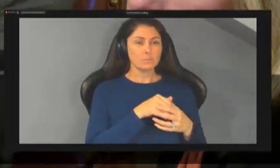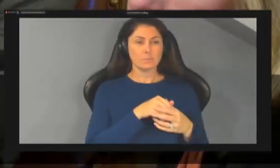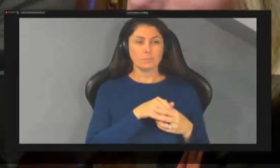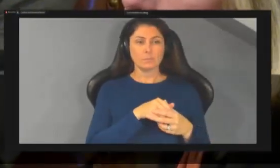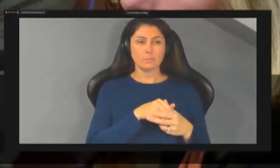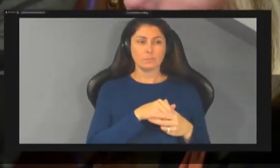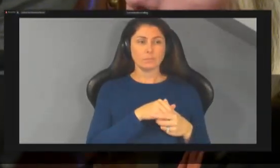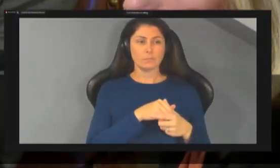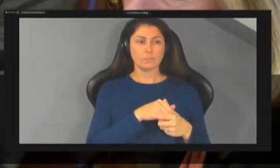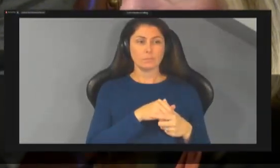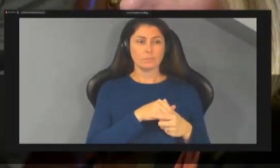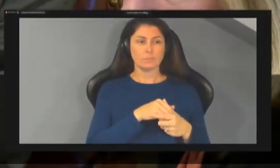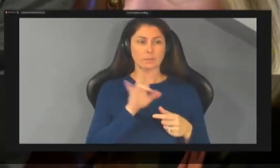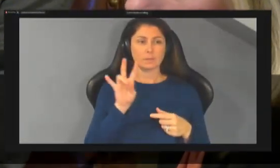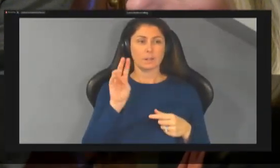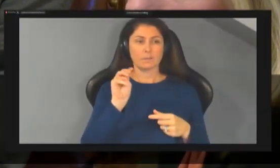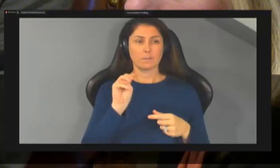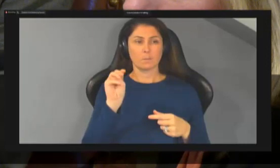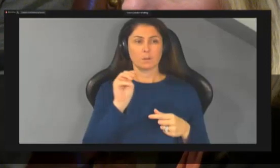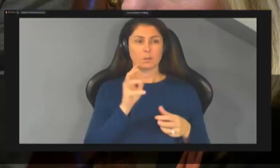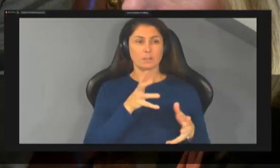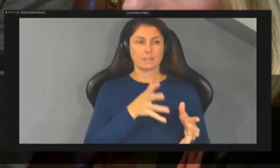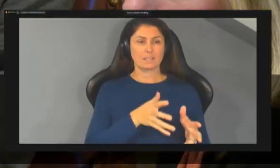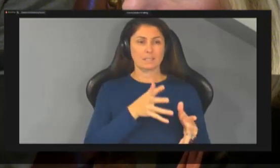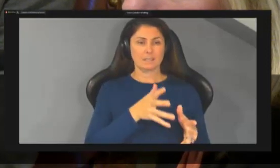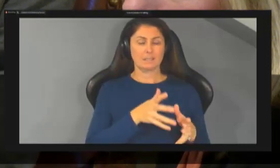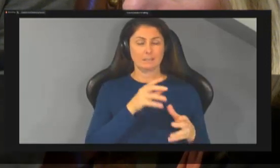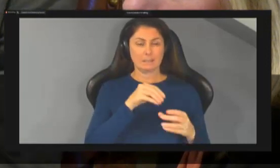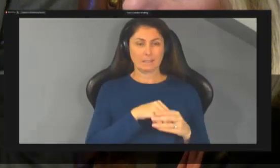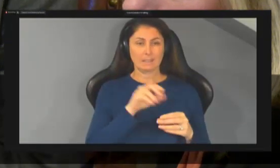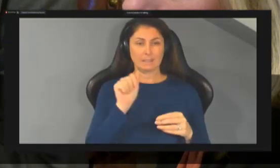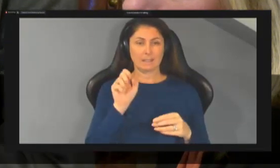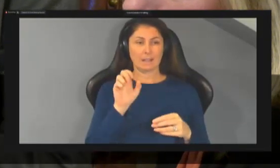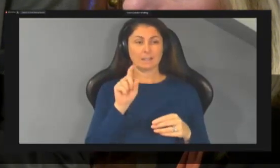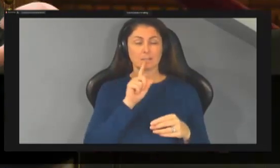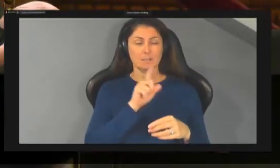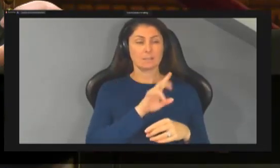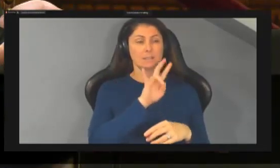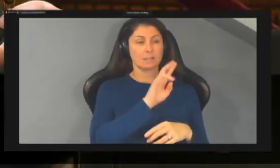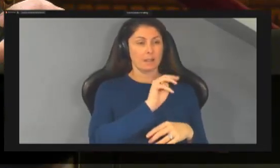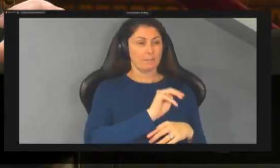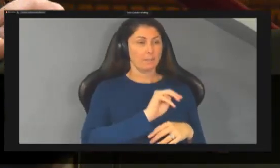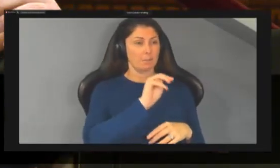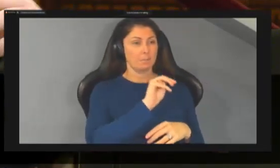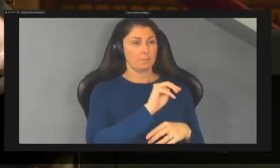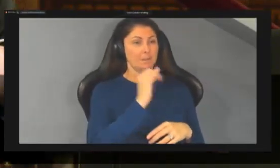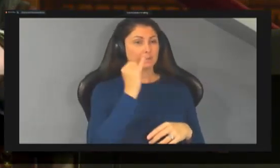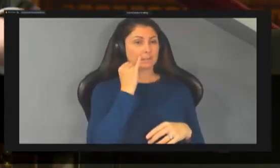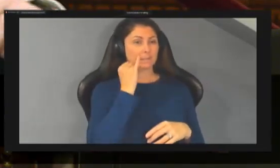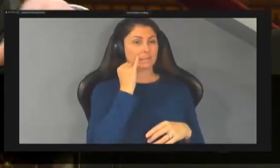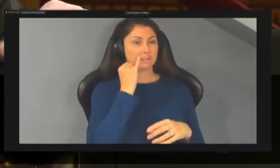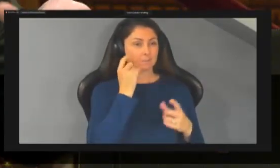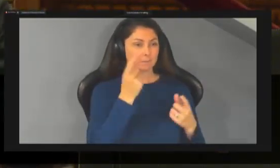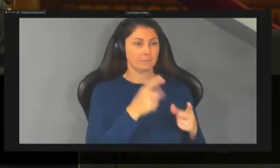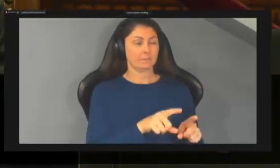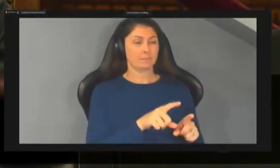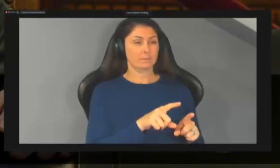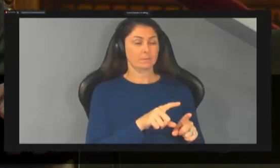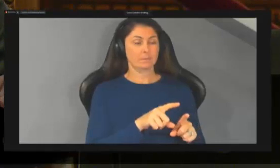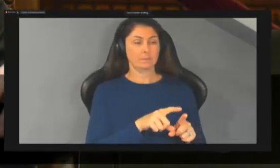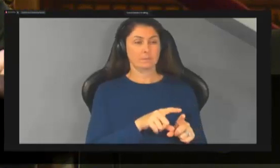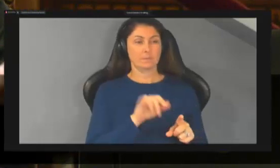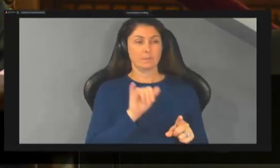aside that are sitting just in case for this. Yeah. So there's 7 million just in case dollars right. For the